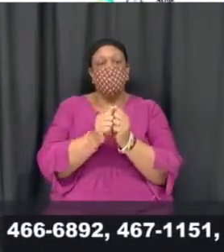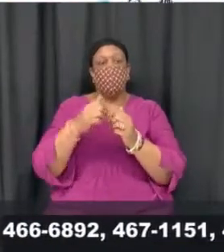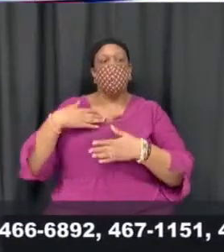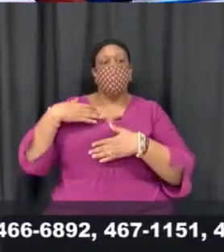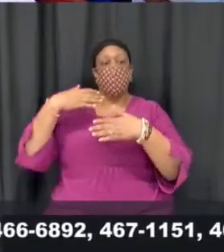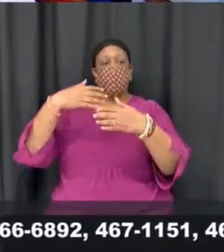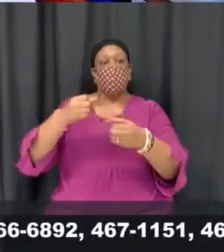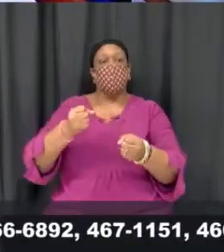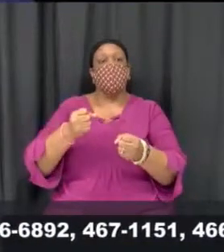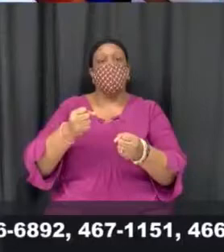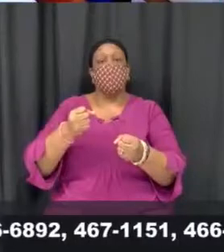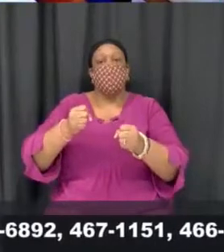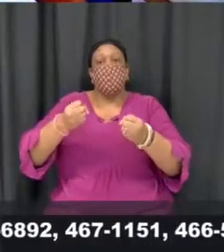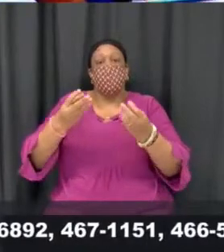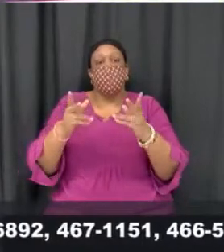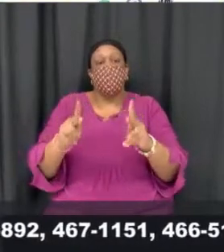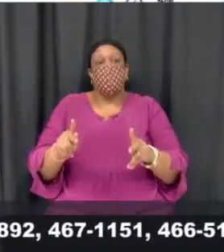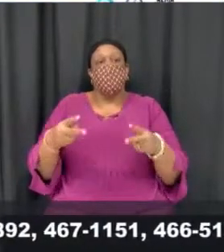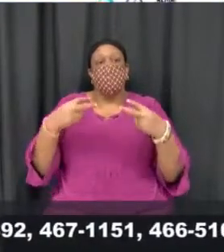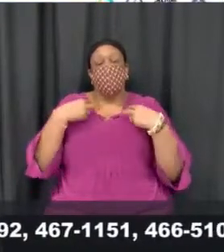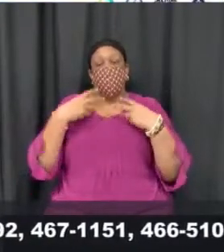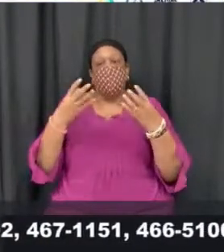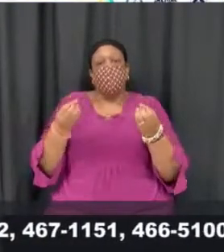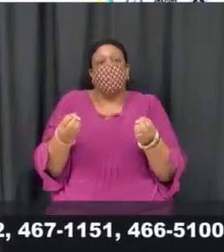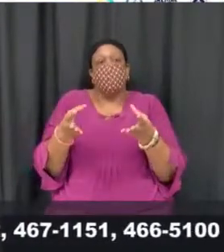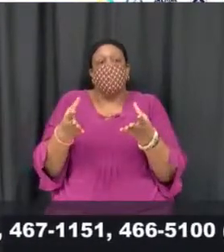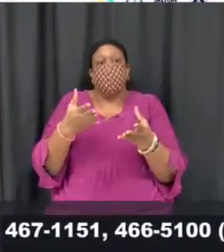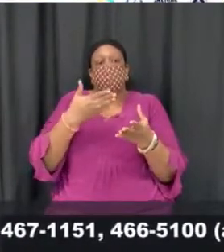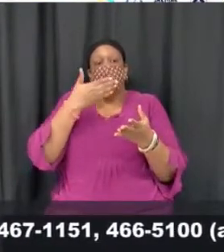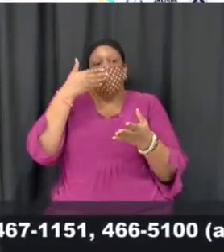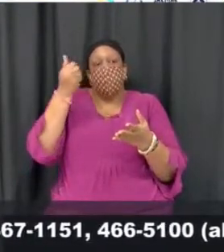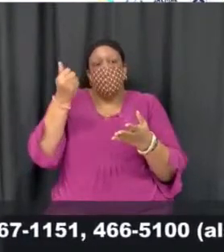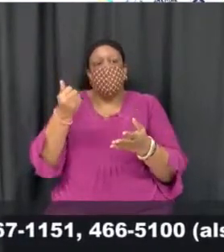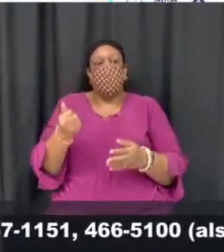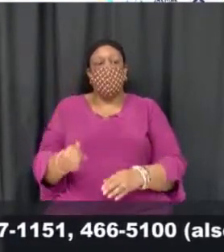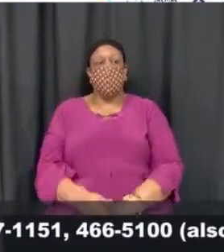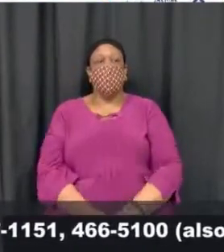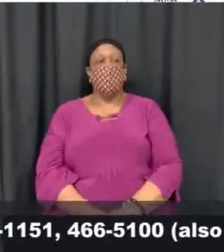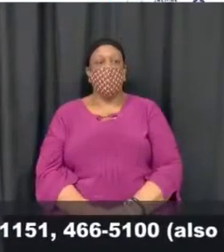Center Committee Situation Report for today.